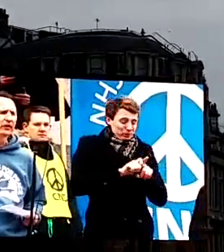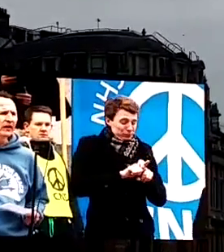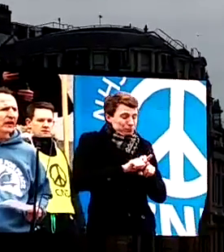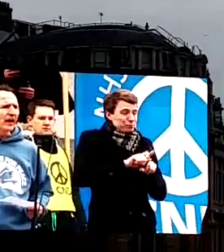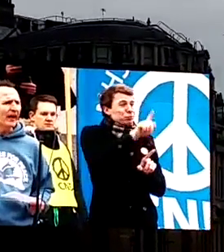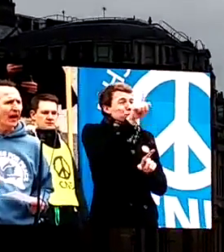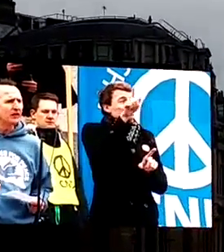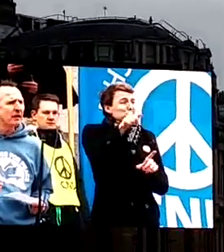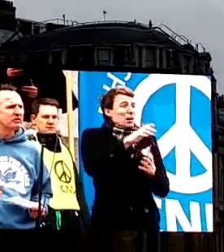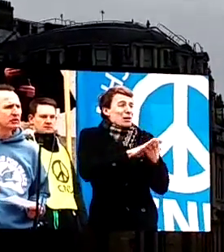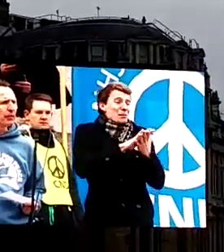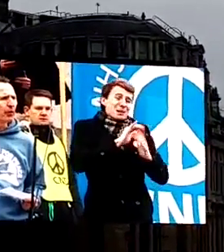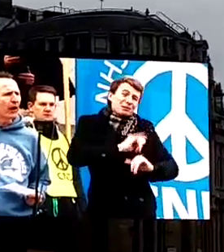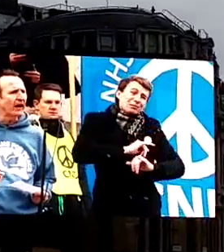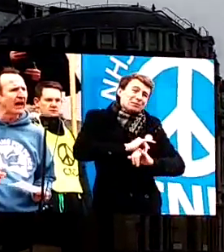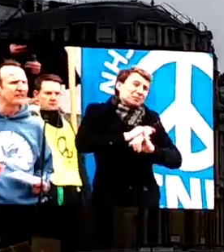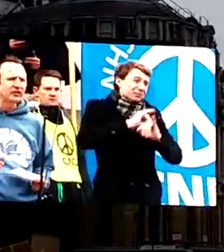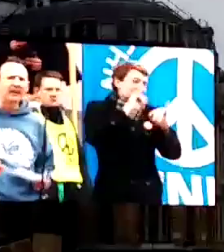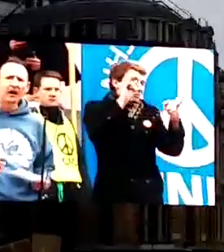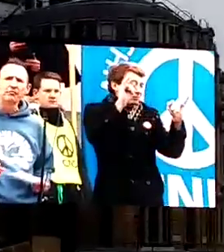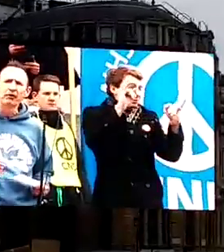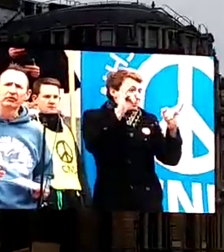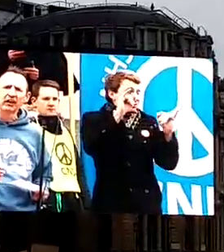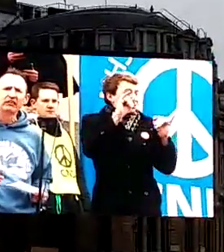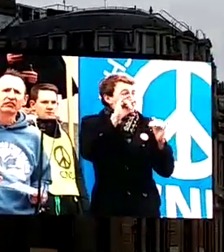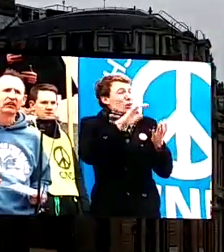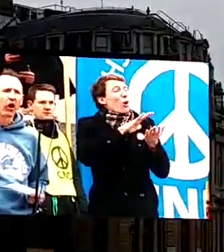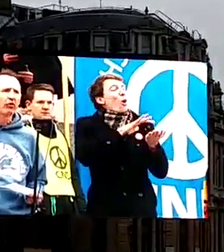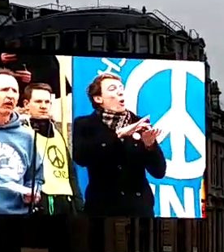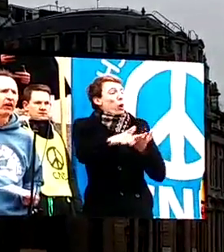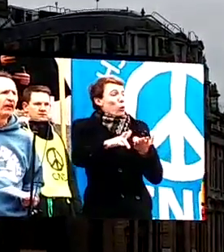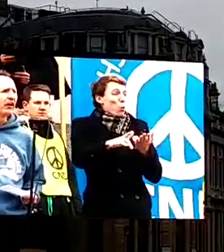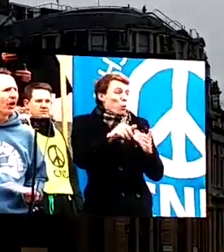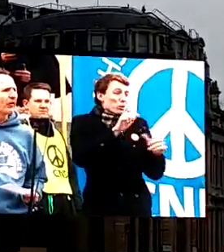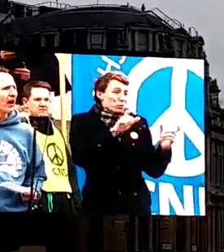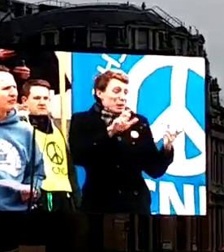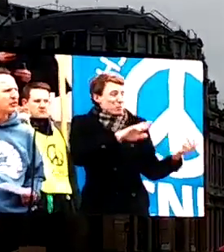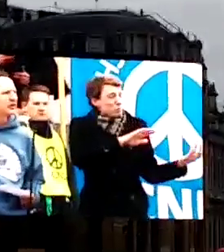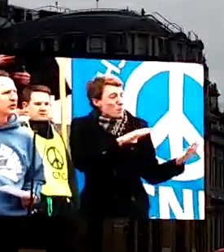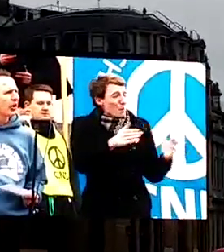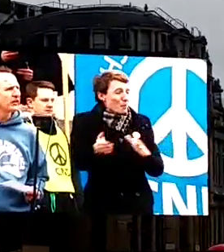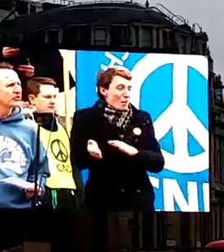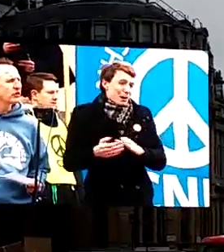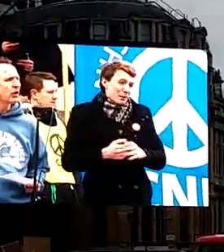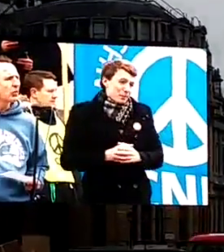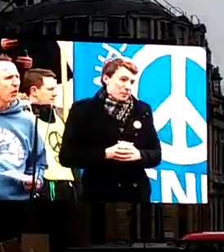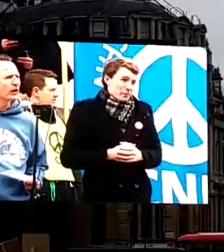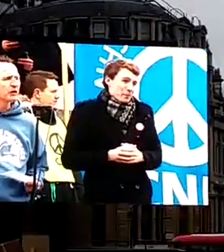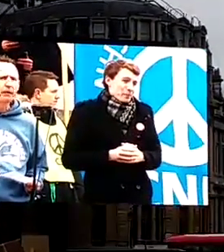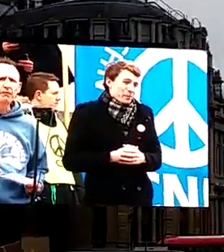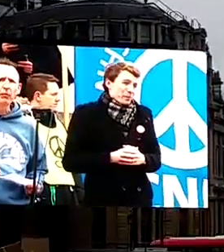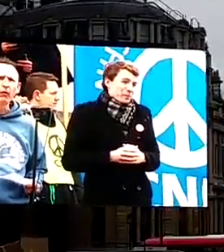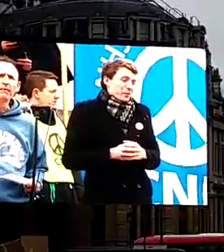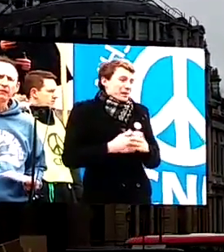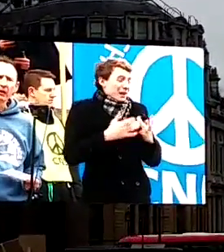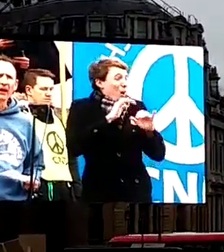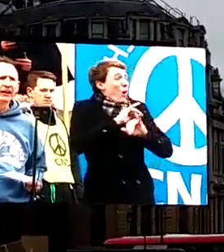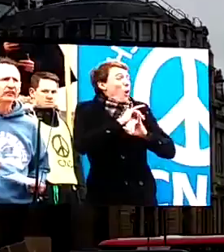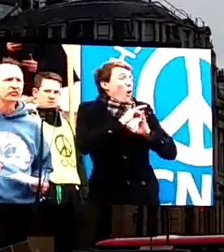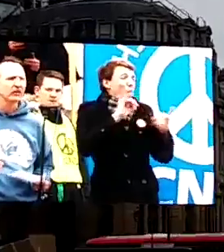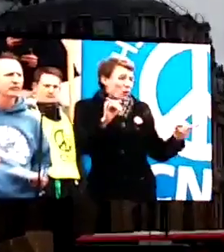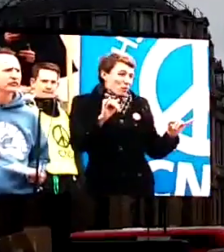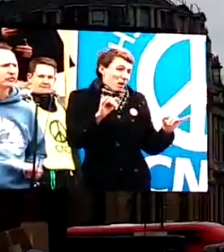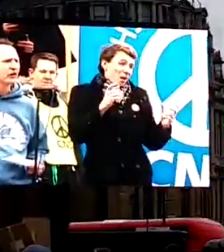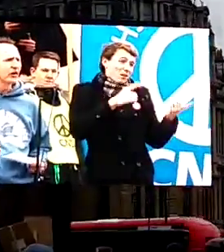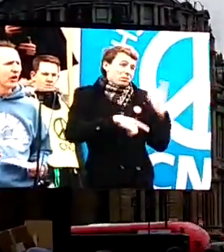holocaust, an unimaginable and as yet unprecedented horror on other good, honest, working people